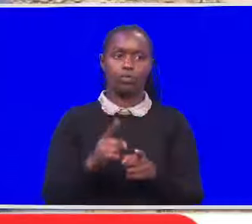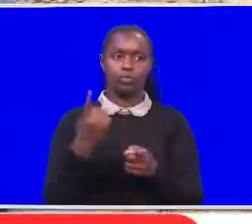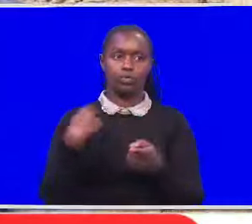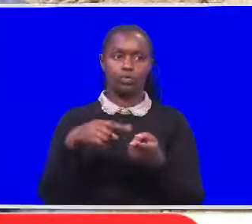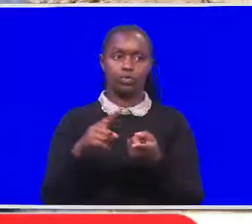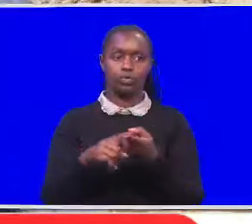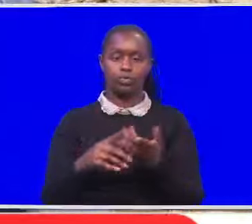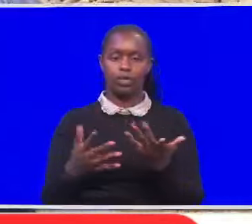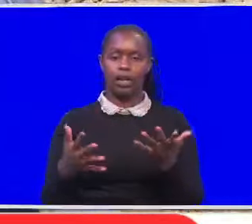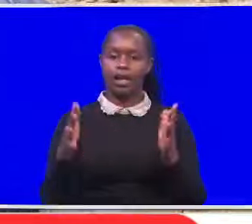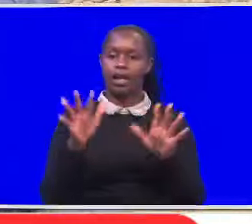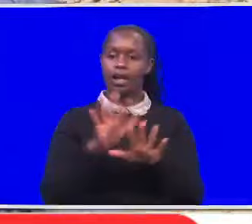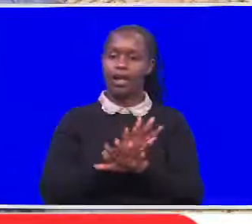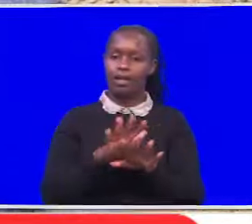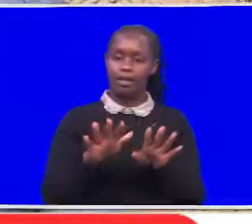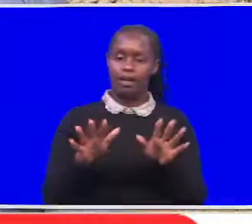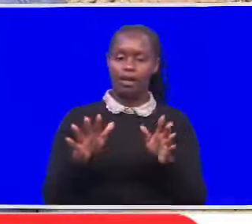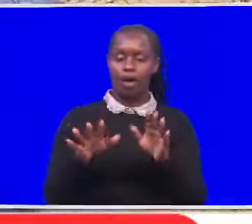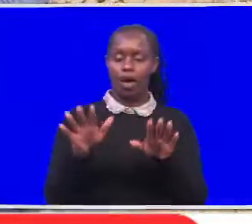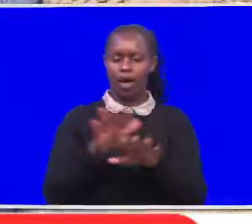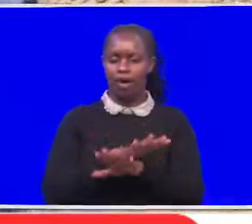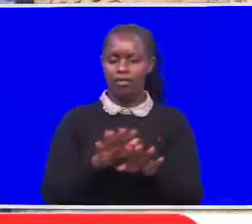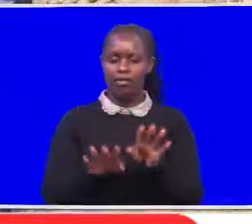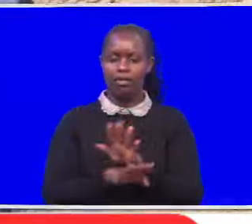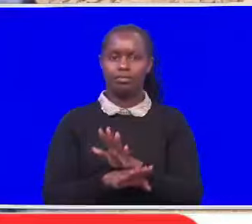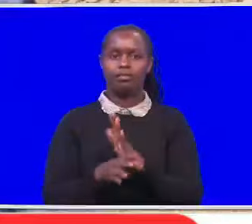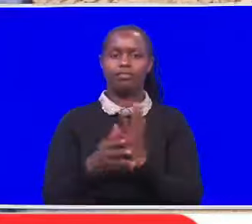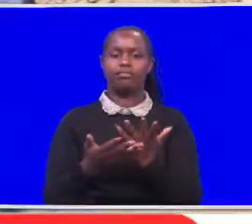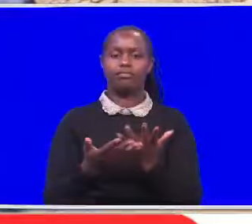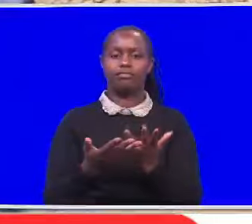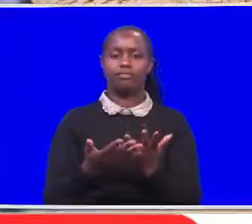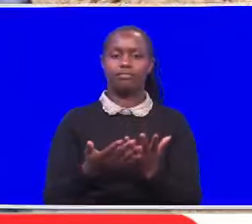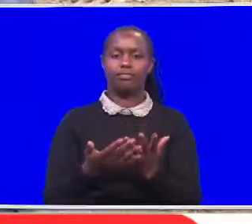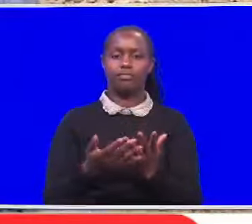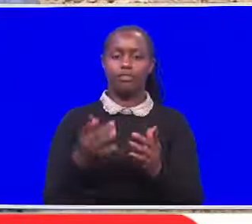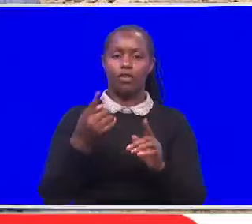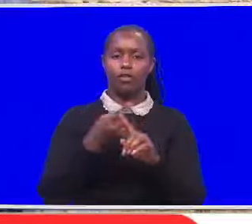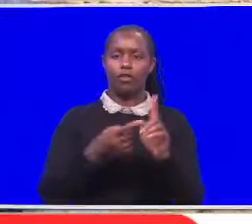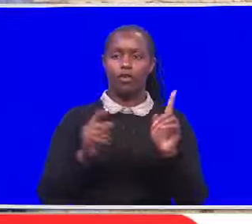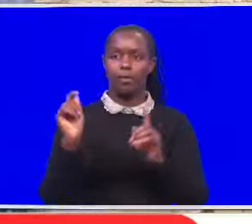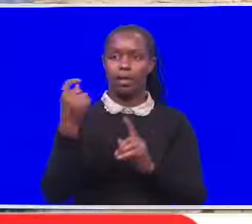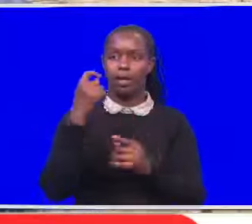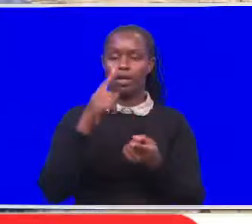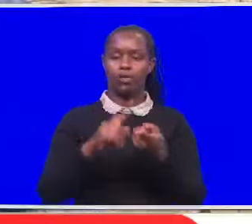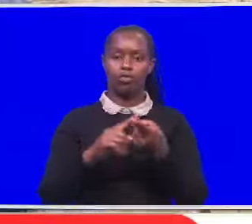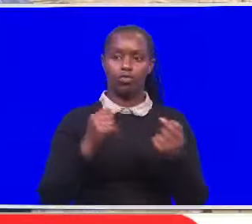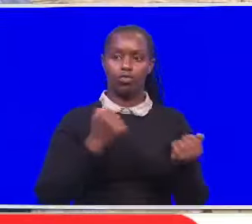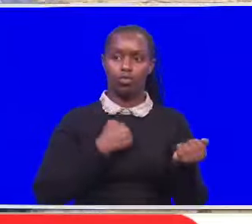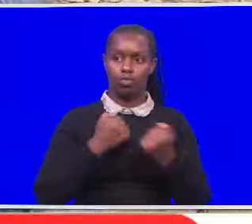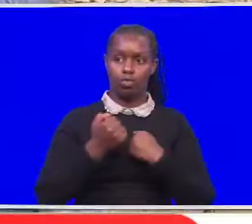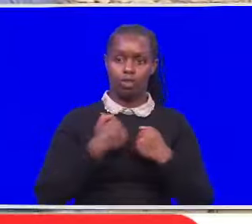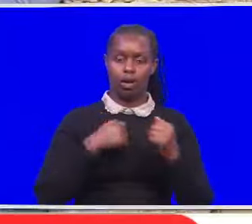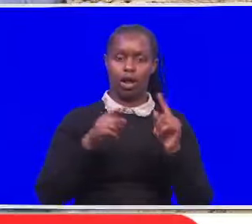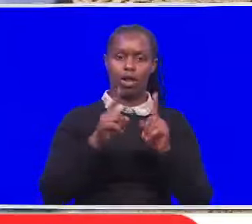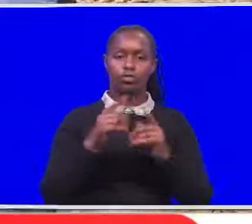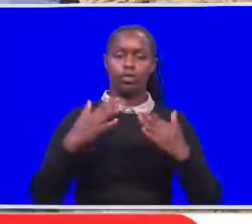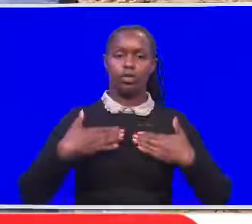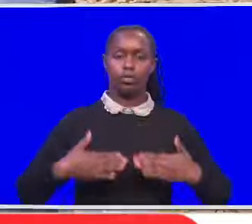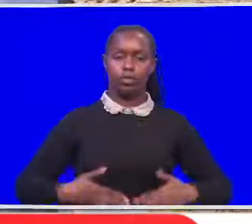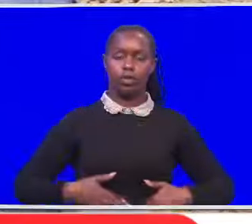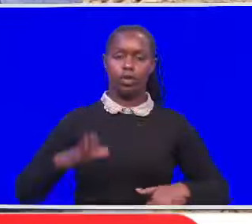the repatriation of the remains of the coach from Kenya to Rwanda. The body will be transported